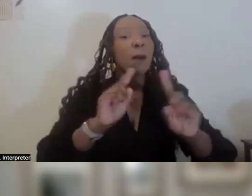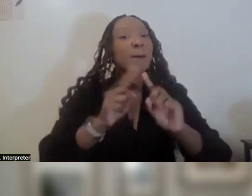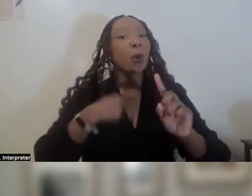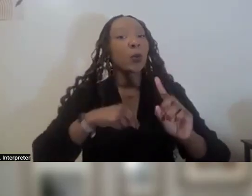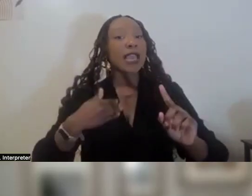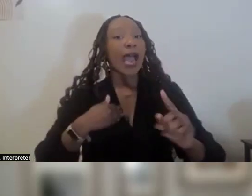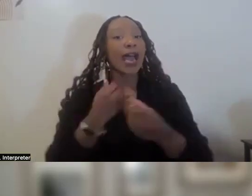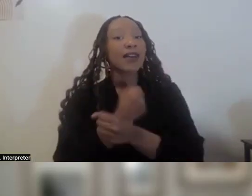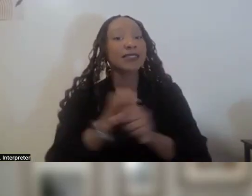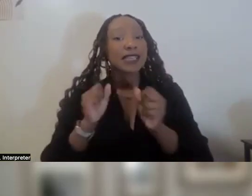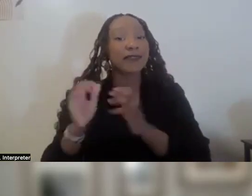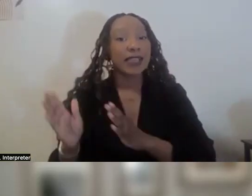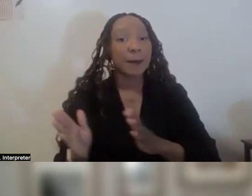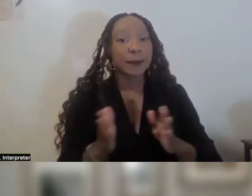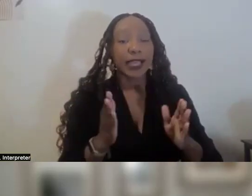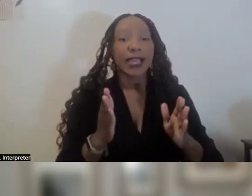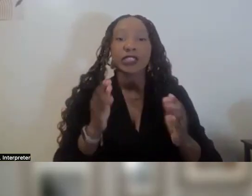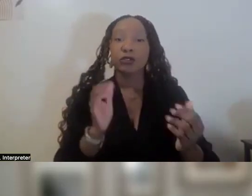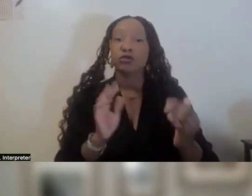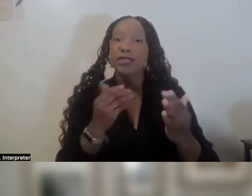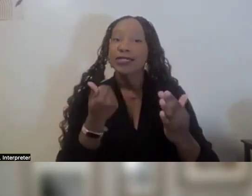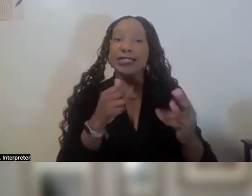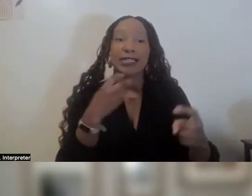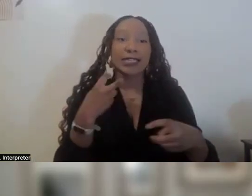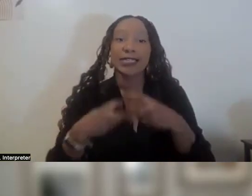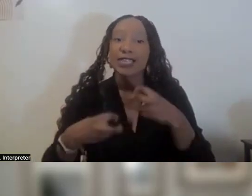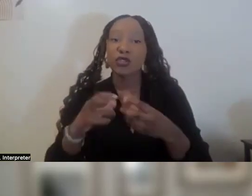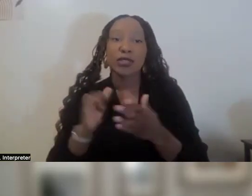to any issues that might arise.